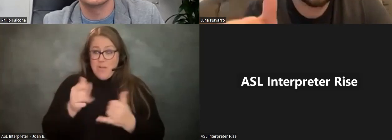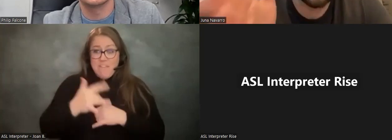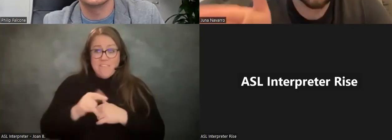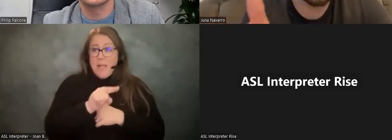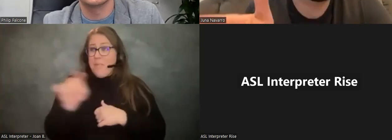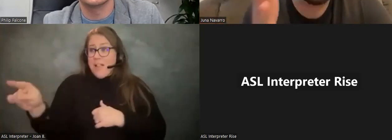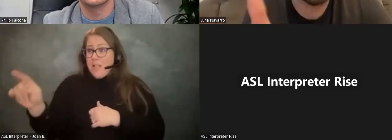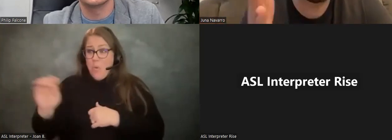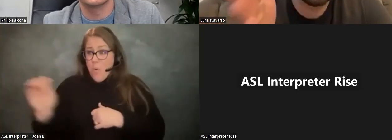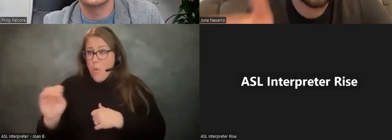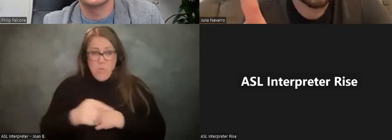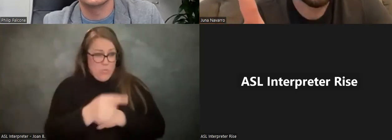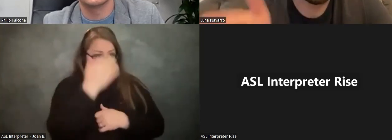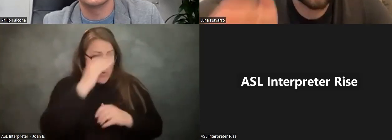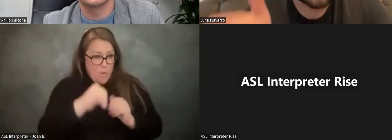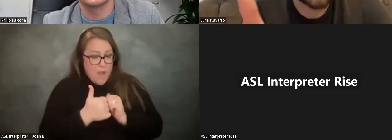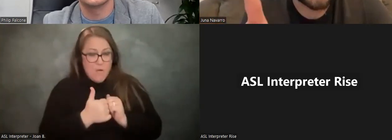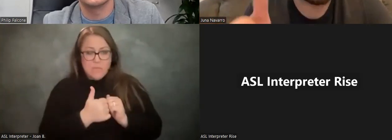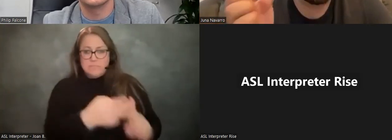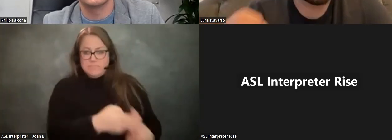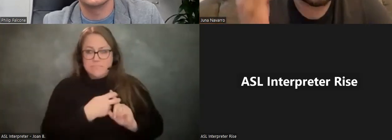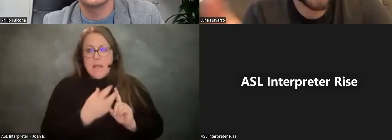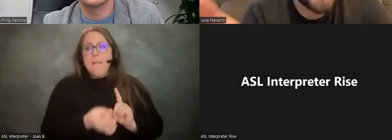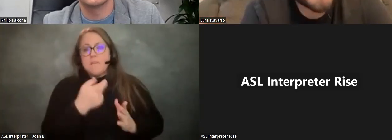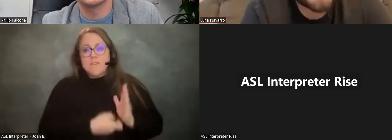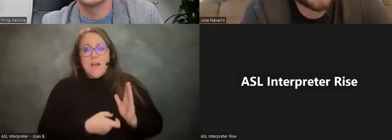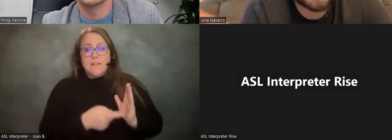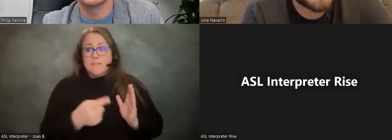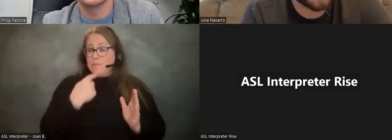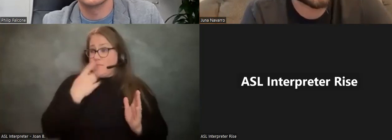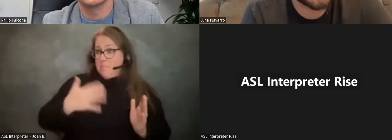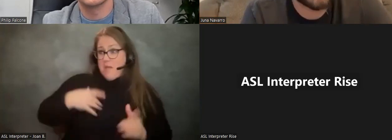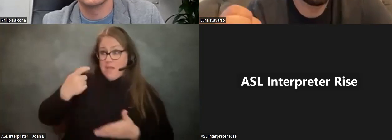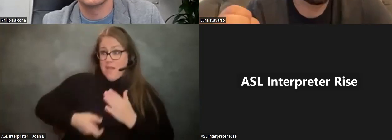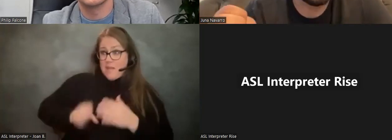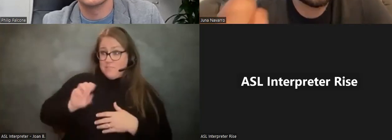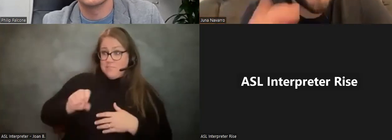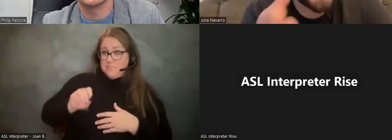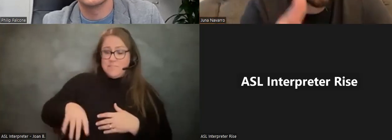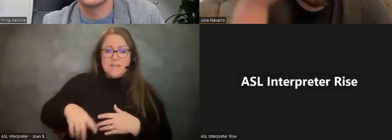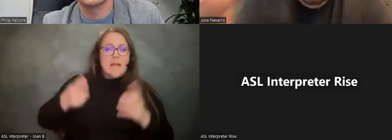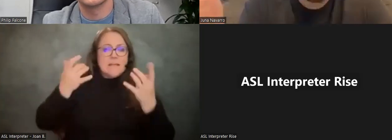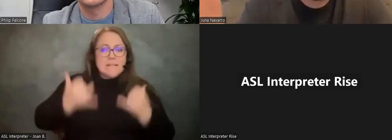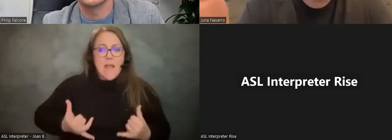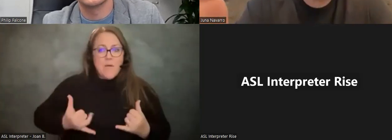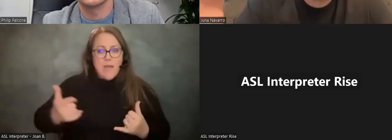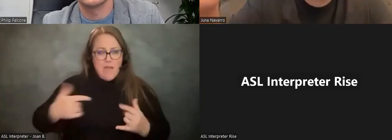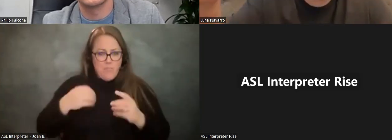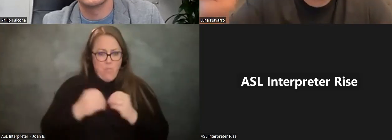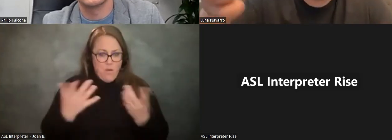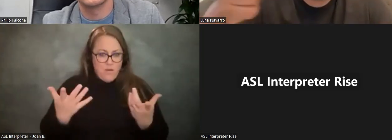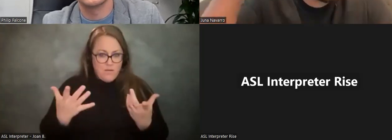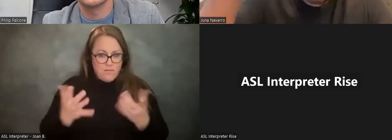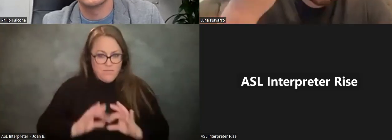in my phone book right now that knows how to do it. So what's your price? And then you say, oh, this is my price that I want to have. Well, now you're more valuable